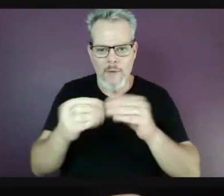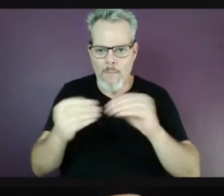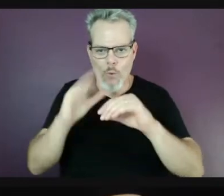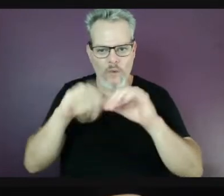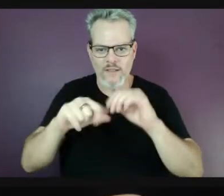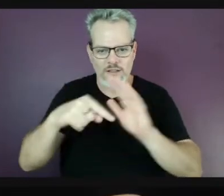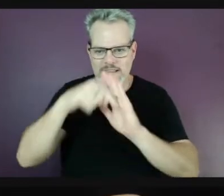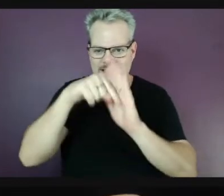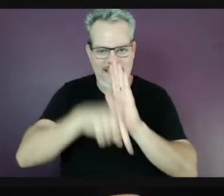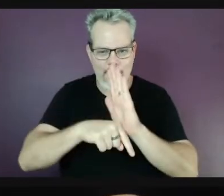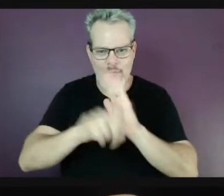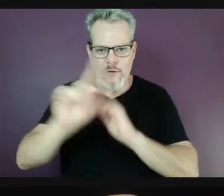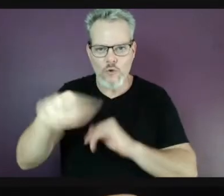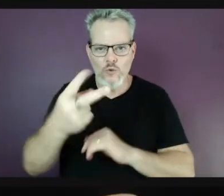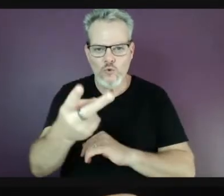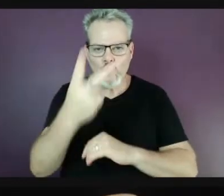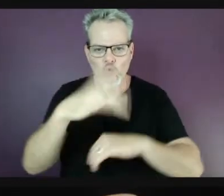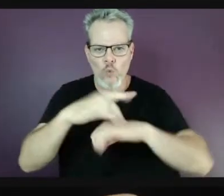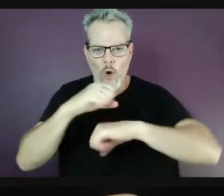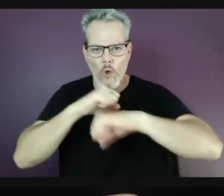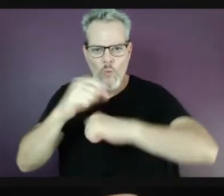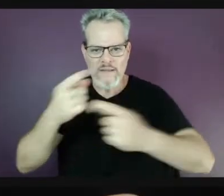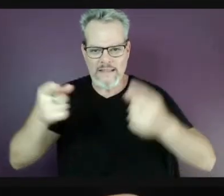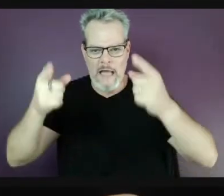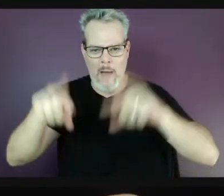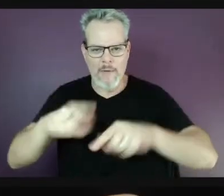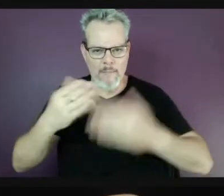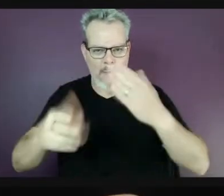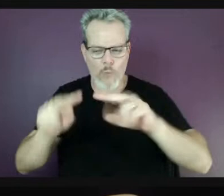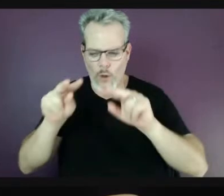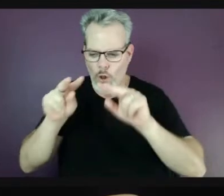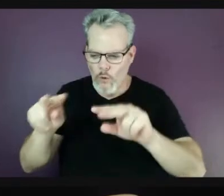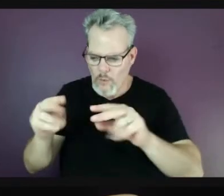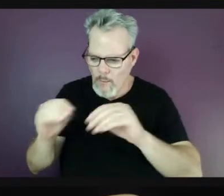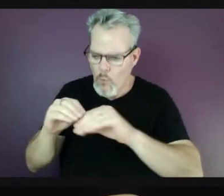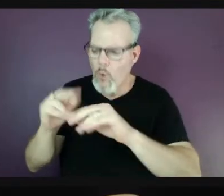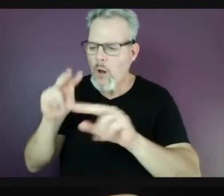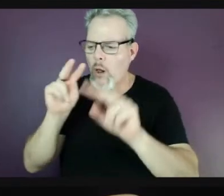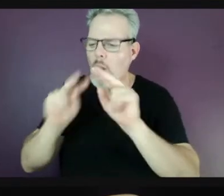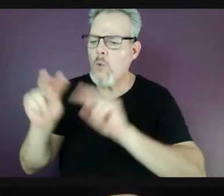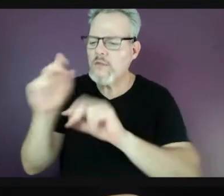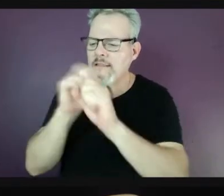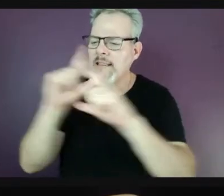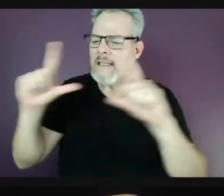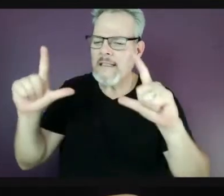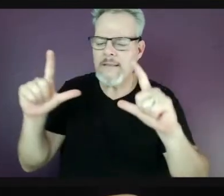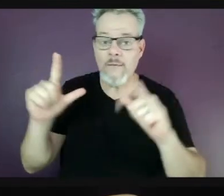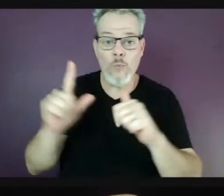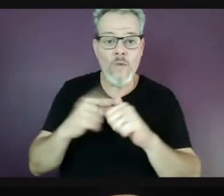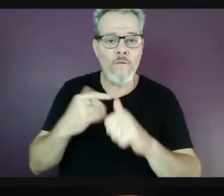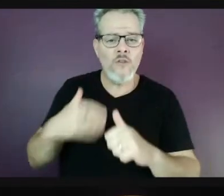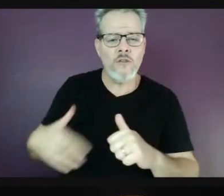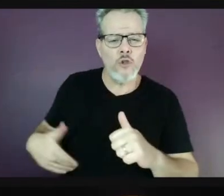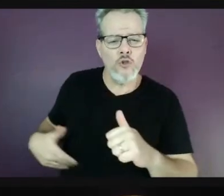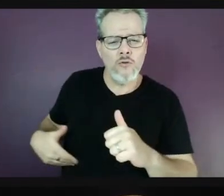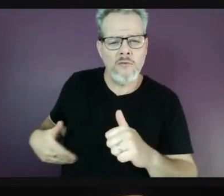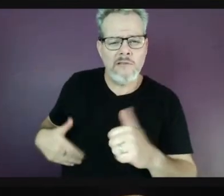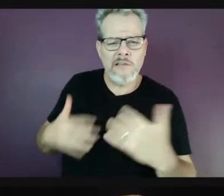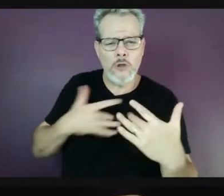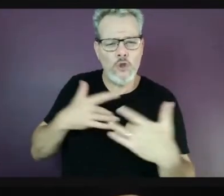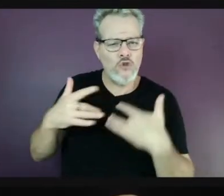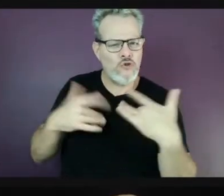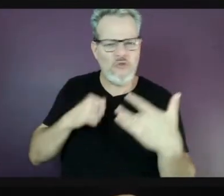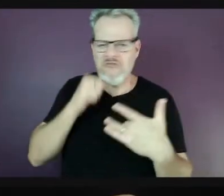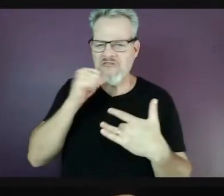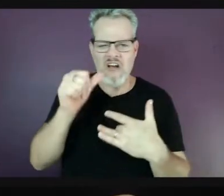only 2 events that are, and maybe we can look at those more closely and not be as concerned. At first, you might be concerned if you see that. We'll see that that's not actually as concerning